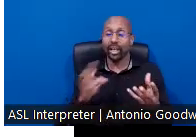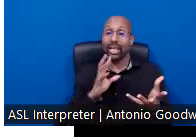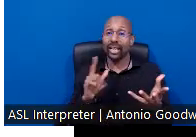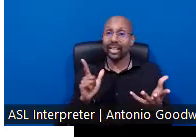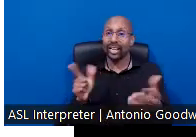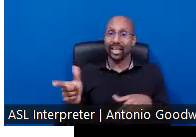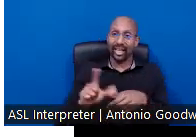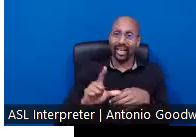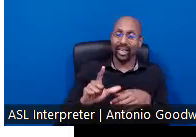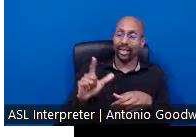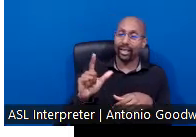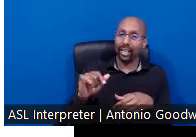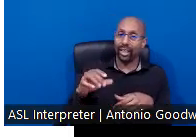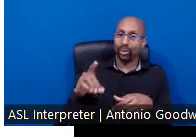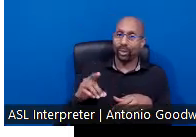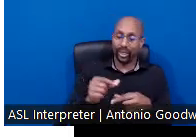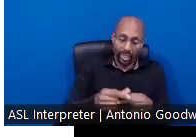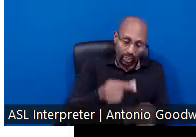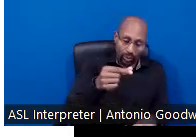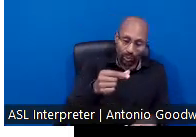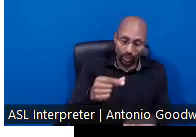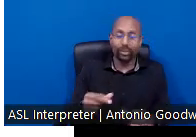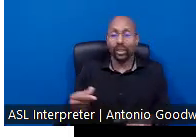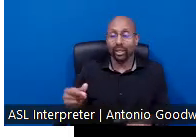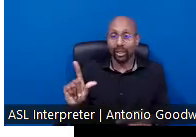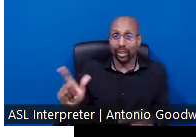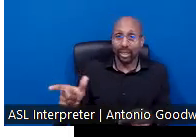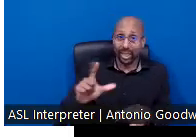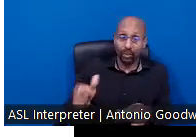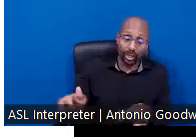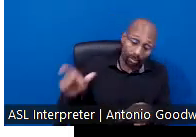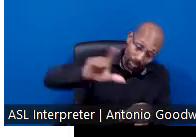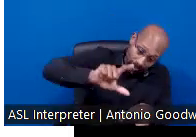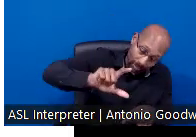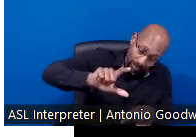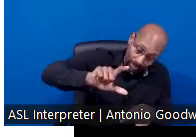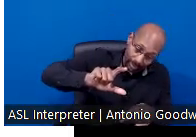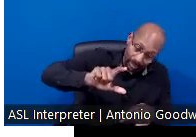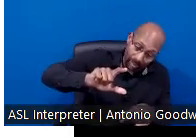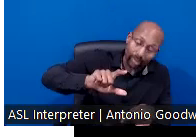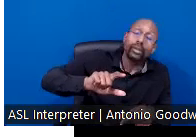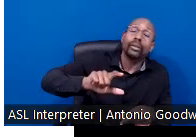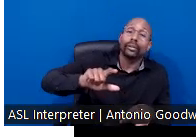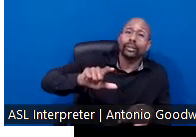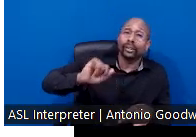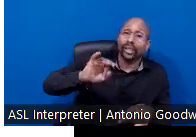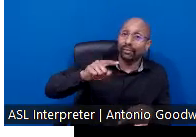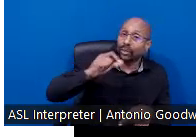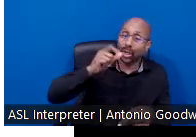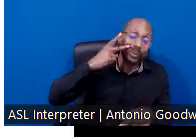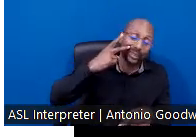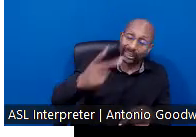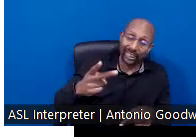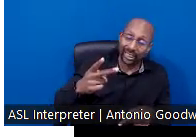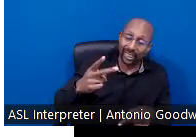COVID or you don't have COVID via a 1-line or a 2-line system. If you put that solution in there and you don't see,